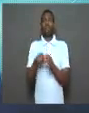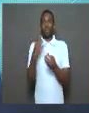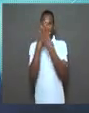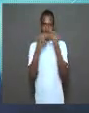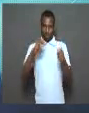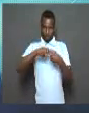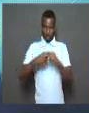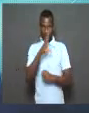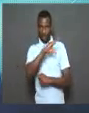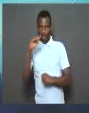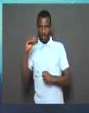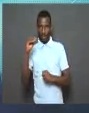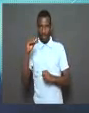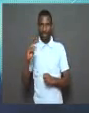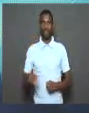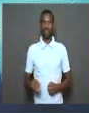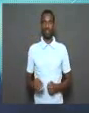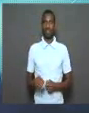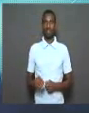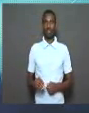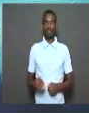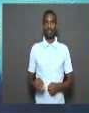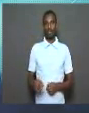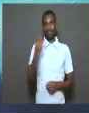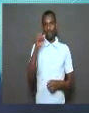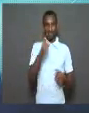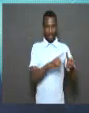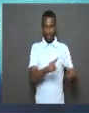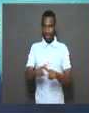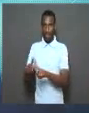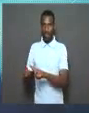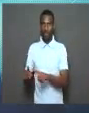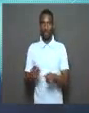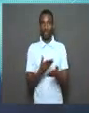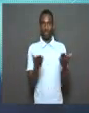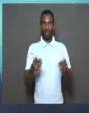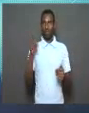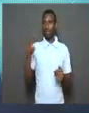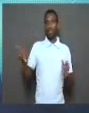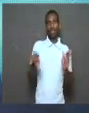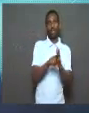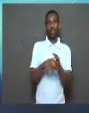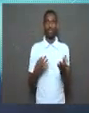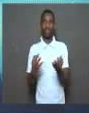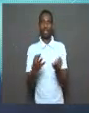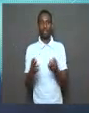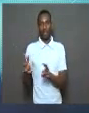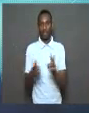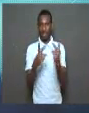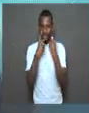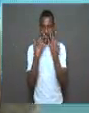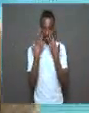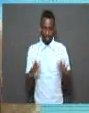solve problems and found a few different ways in which this law can be expressed.